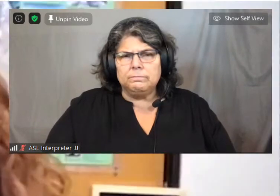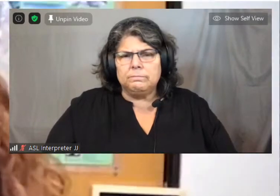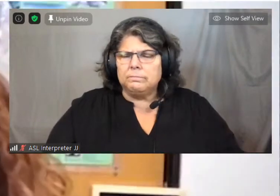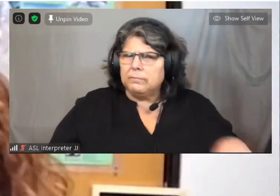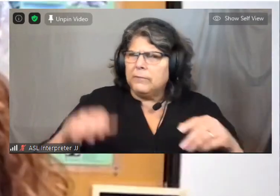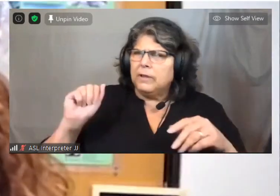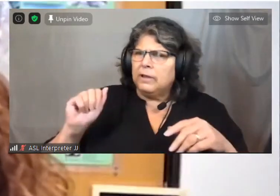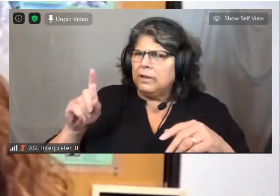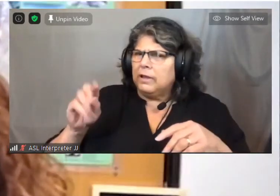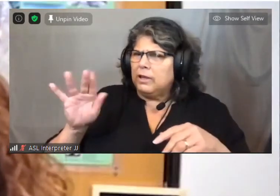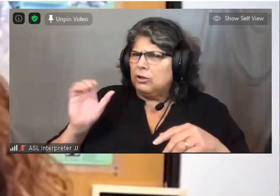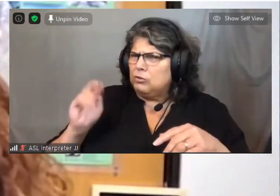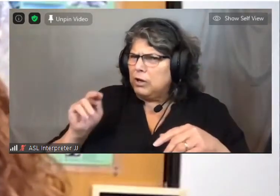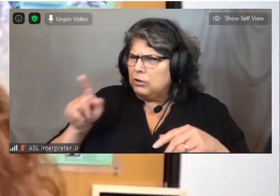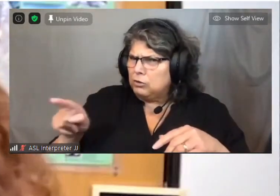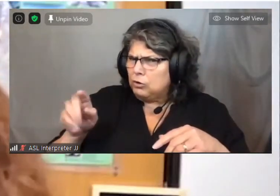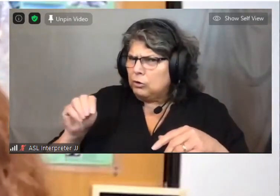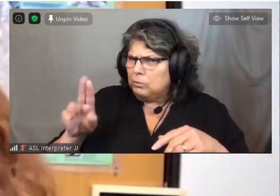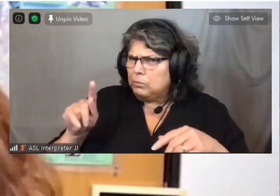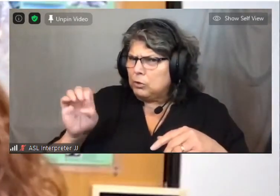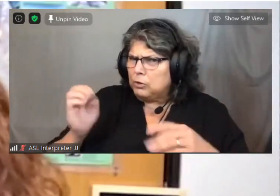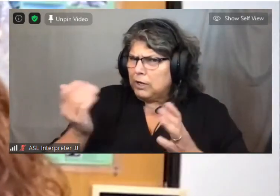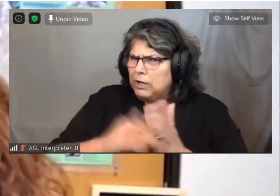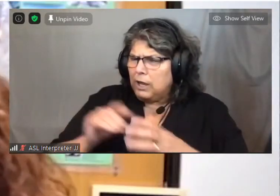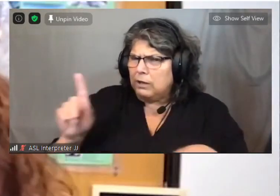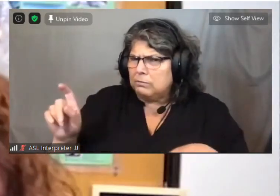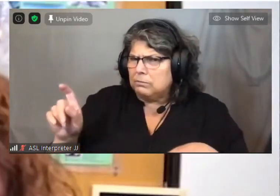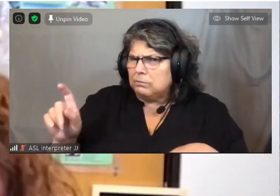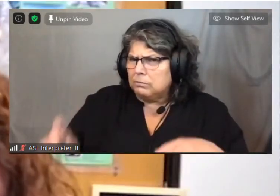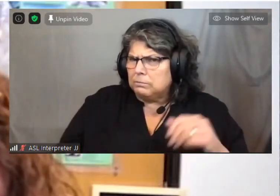Adrian, you're muted. Nope.